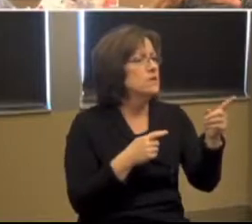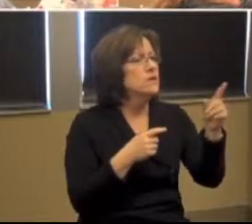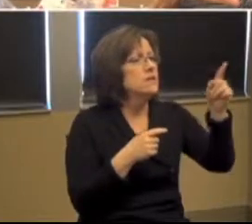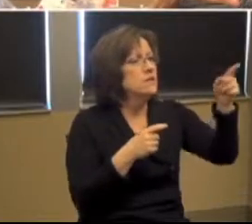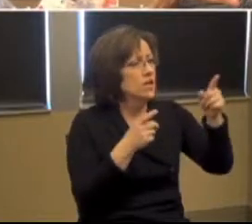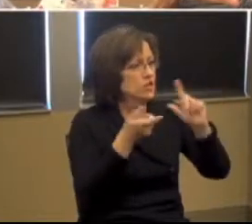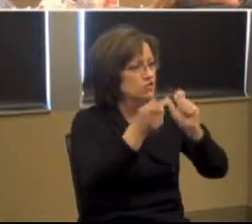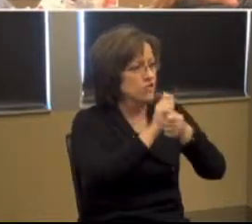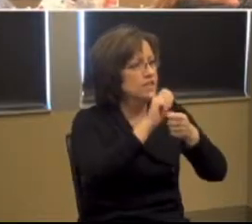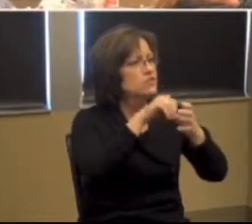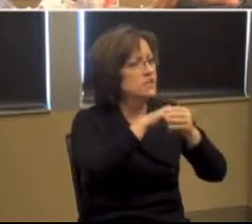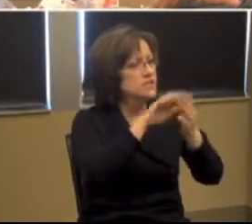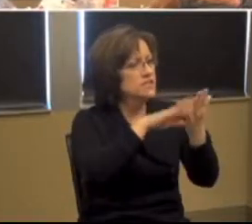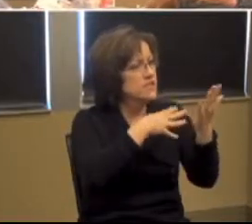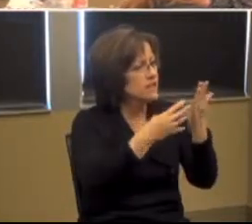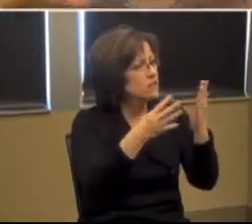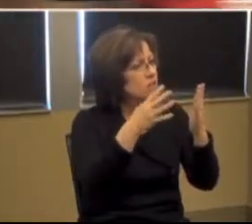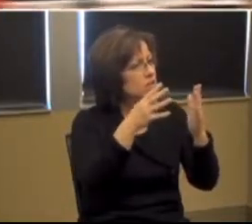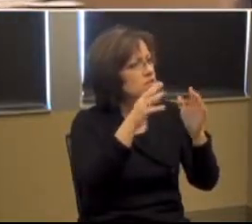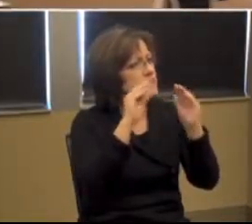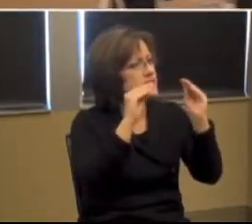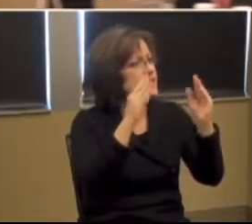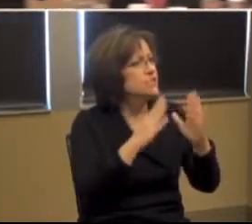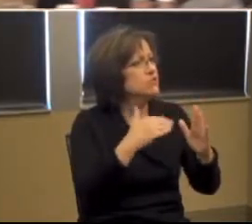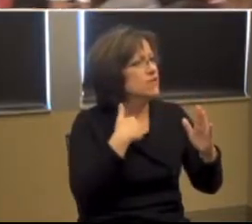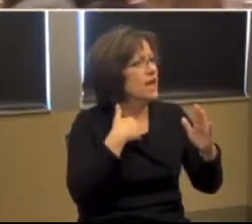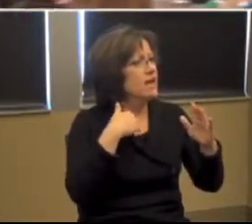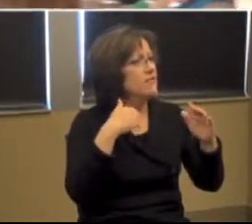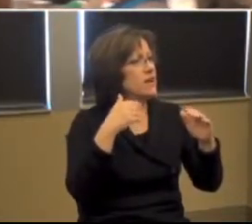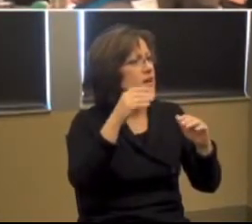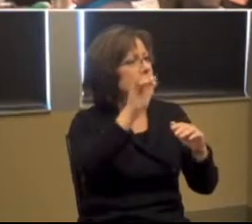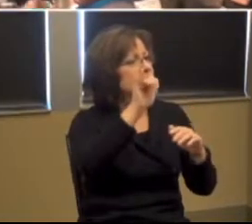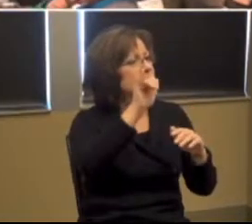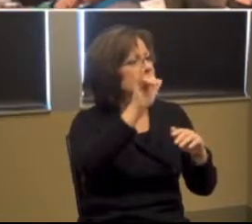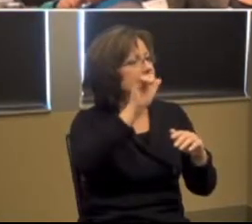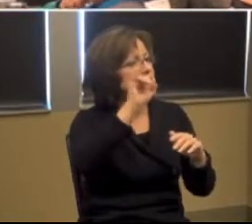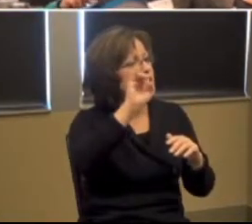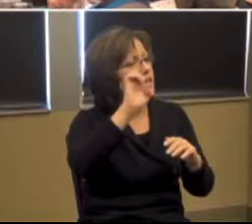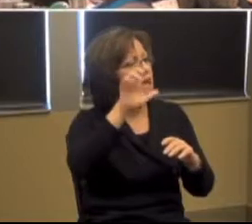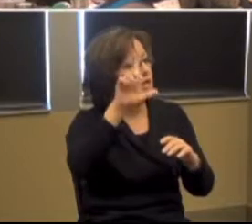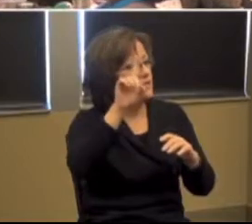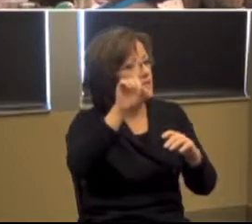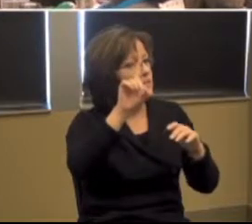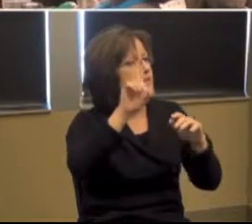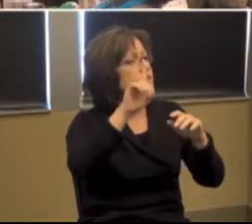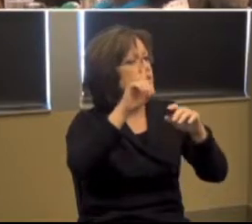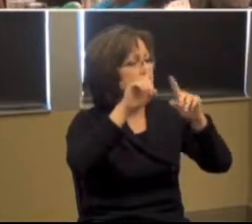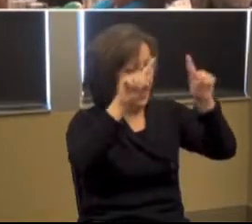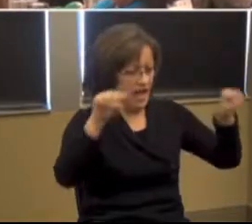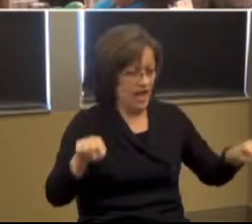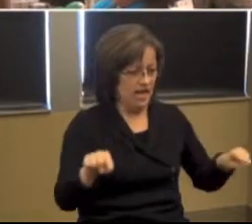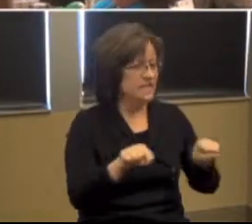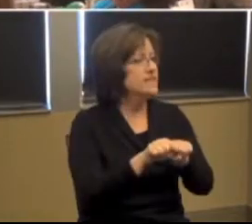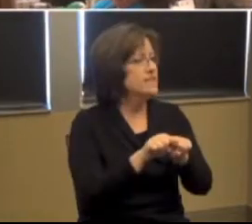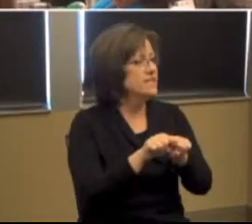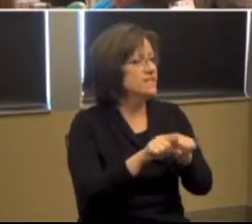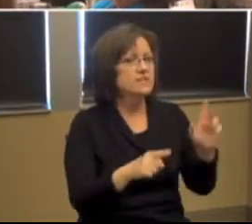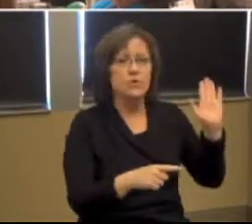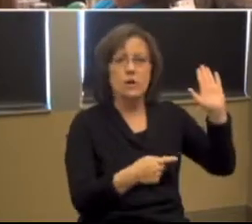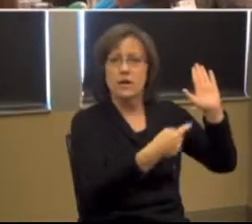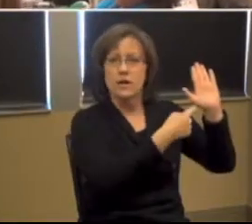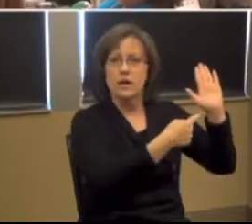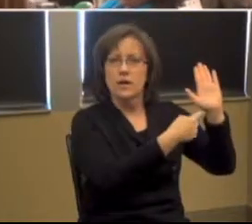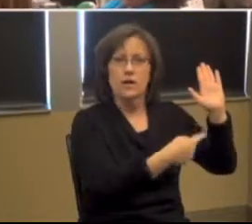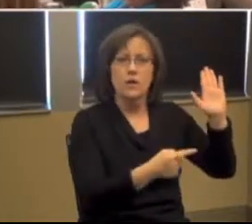schedule, the teacher is in the field time. The teacher will stick on the board and say what's different. Yep. Yeah, so a yield